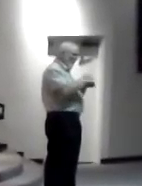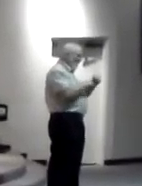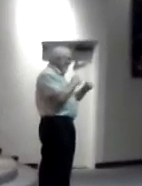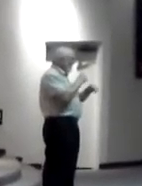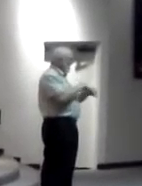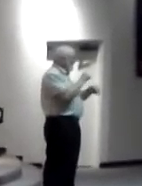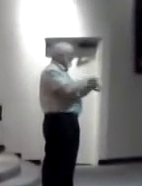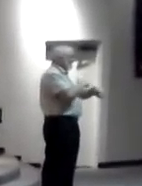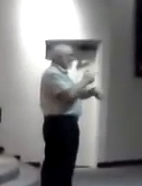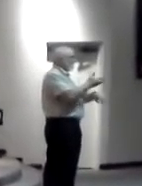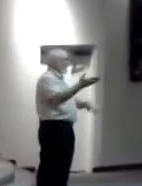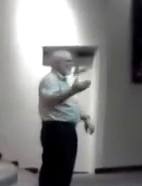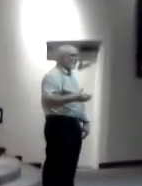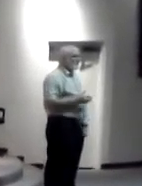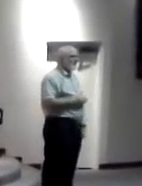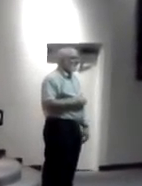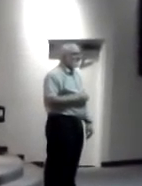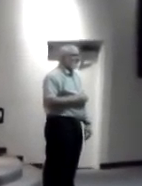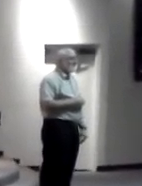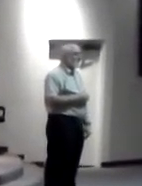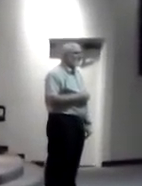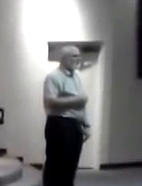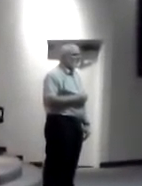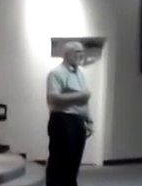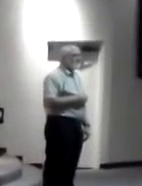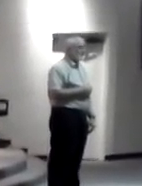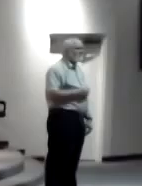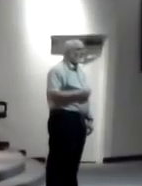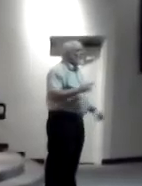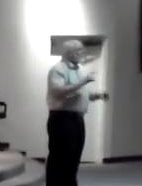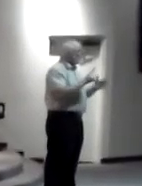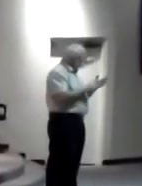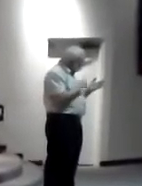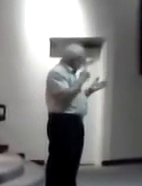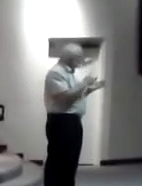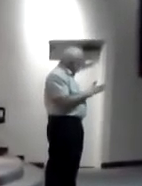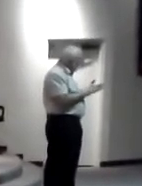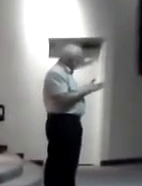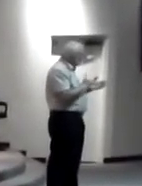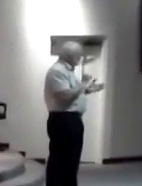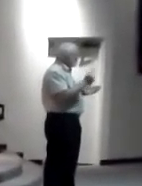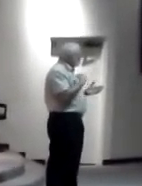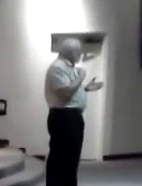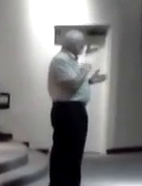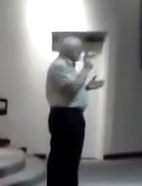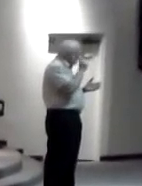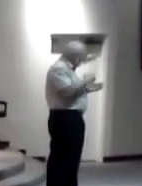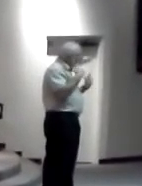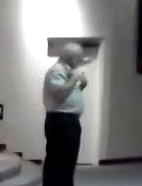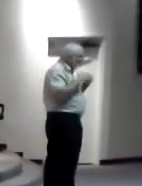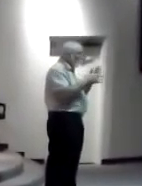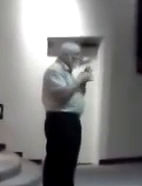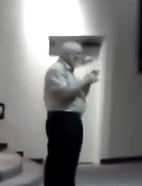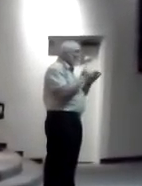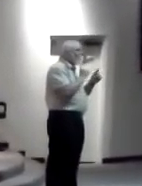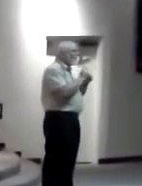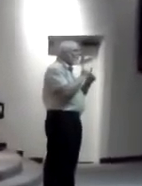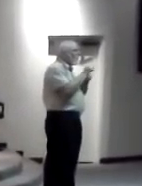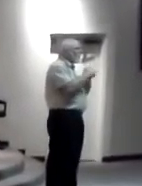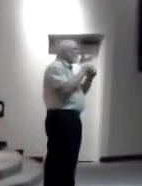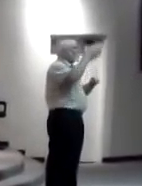conversation. And that's okay. But sometimes we just need to also have a relationship where we can engage in